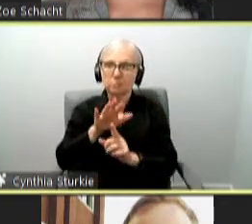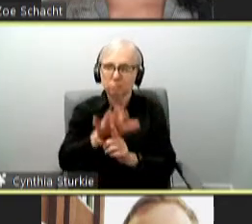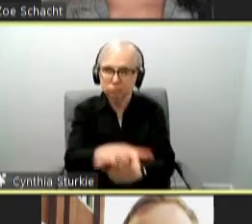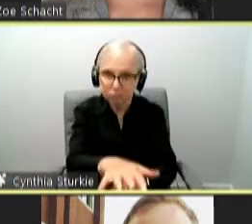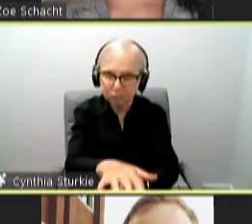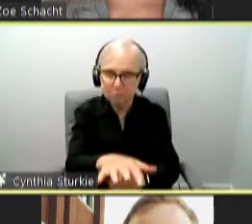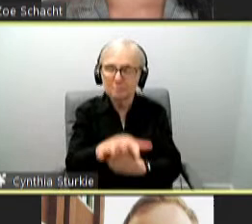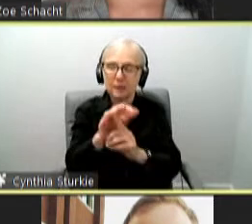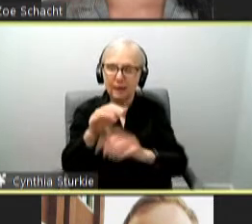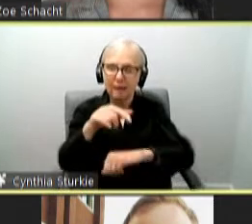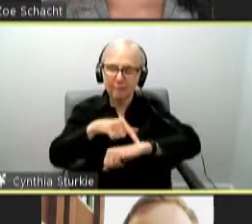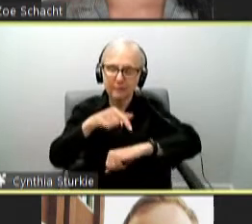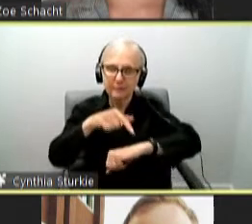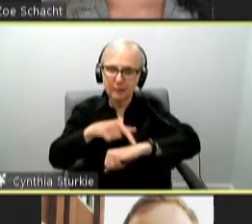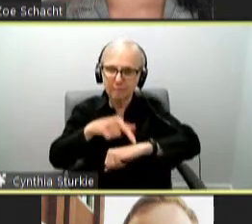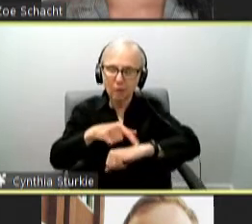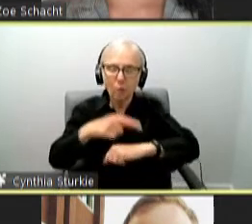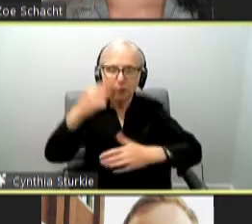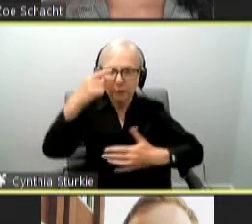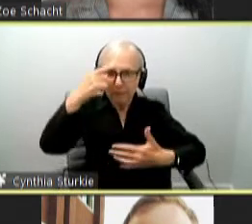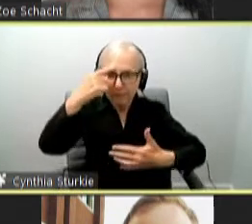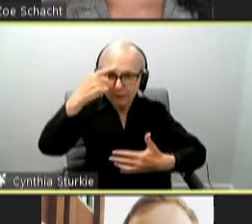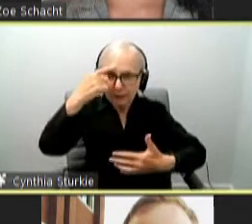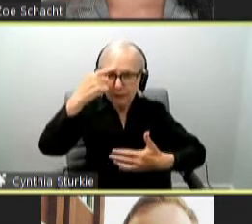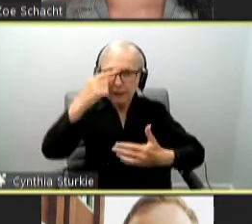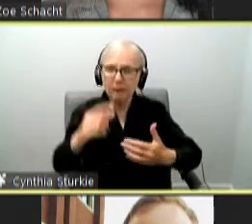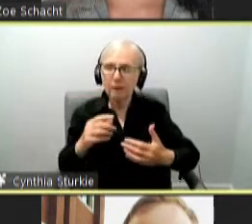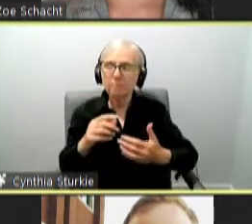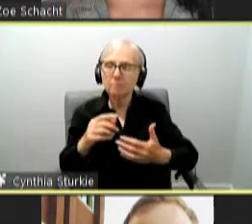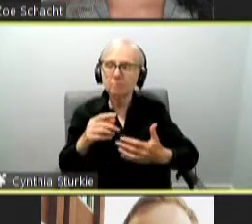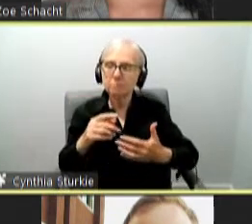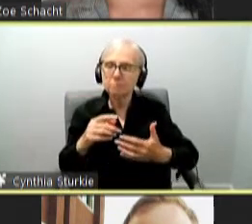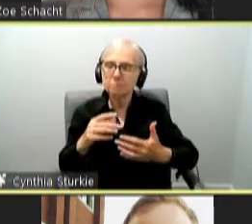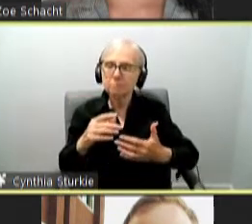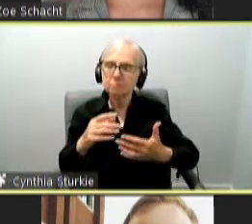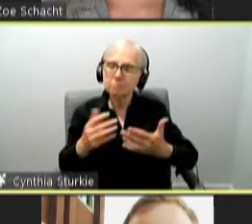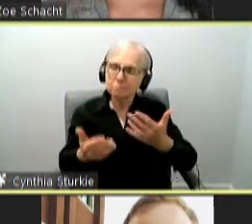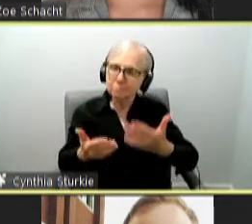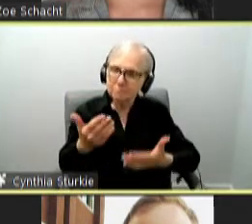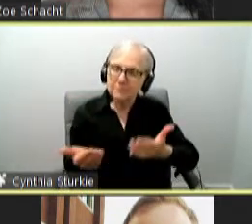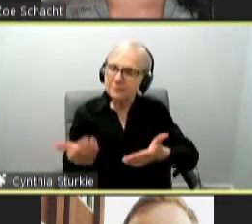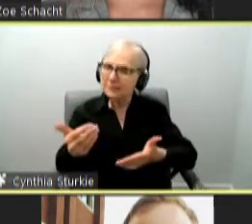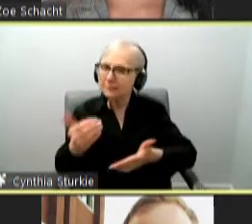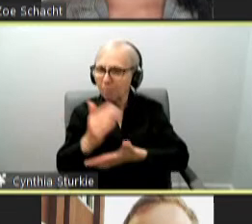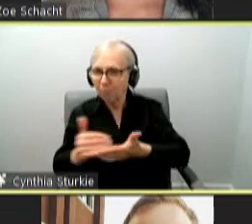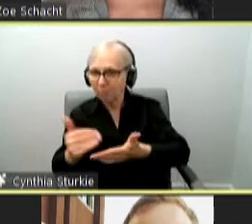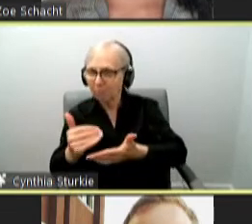Or where are you thinking there could be kind of a pinch point? Thank you.